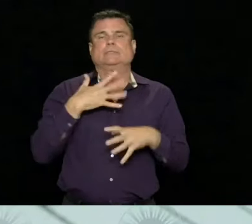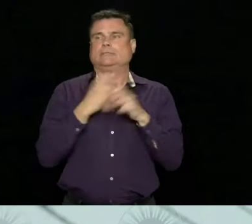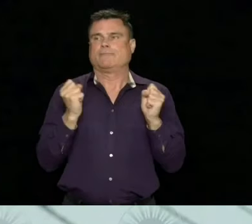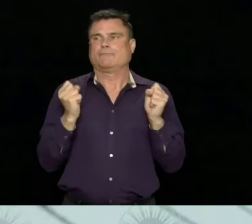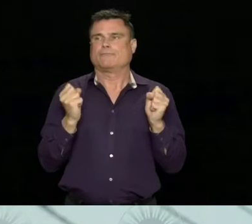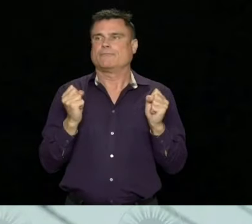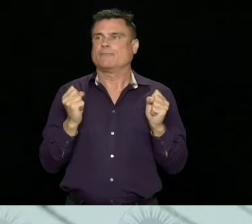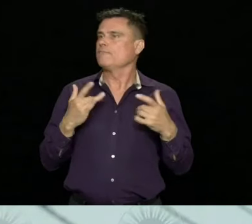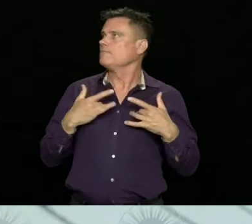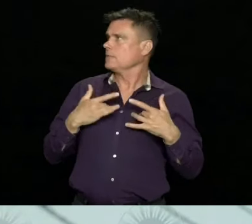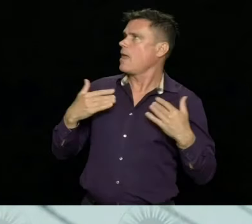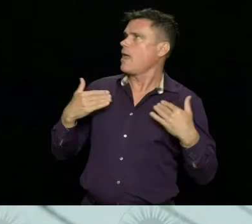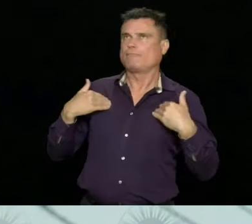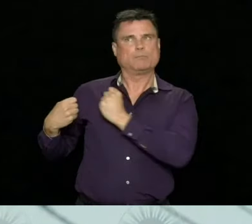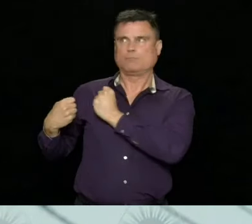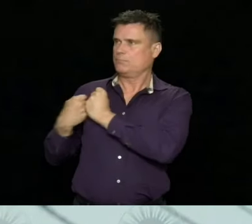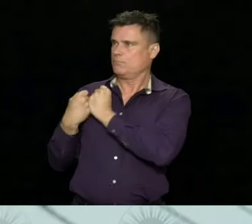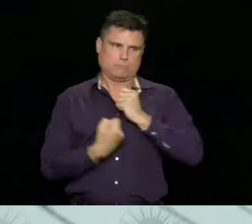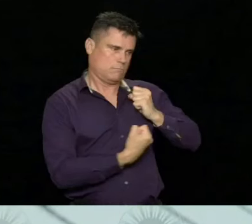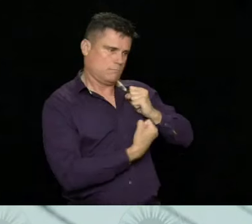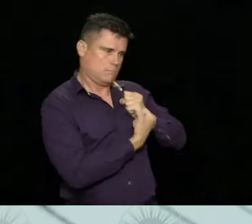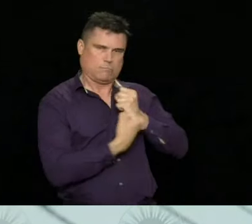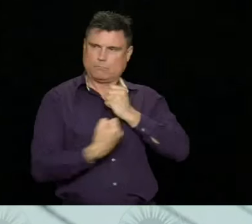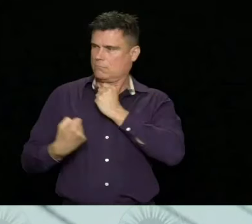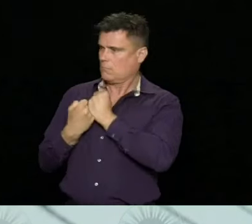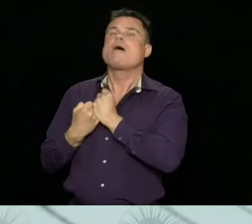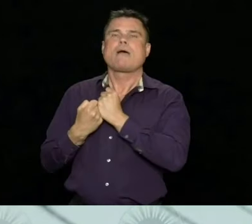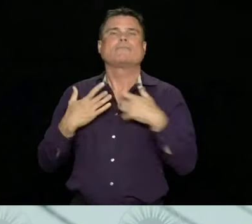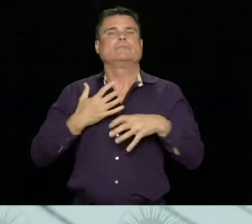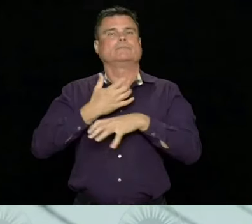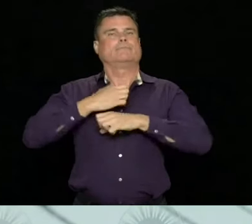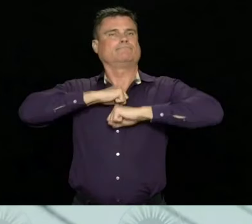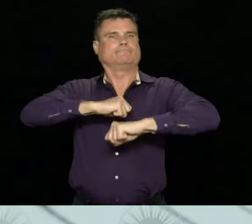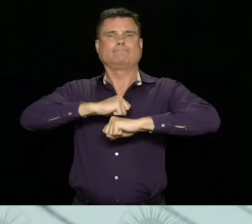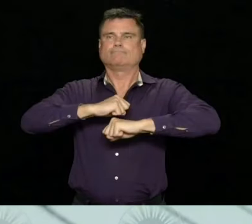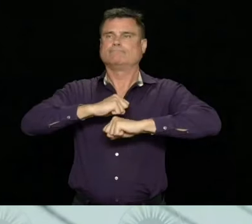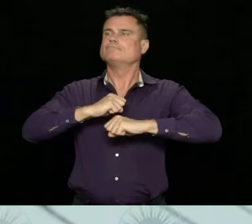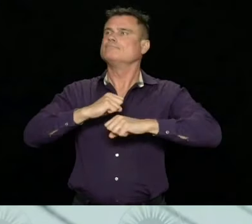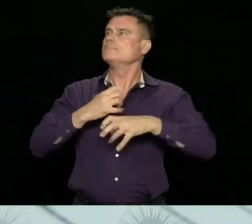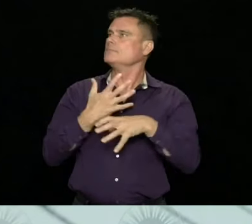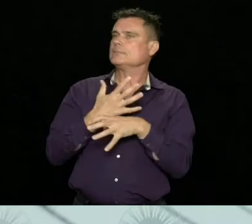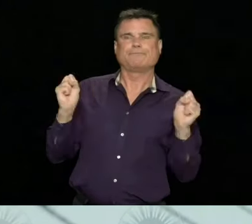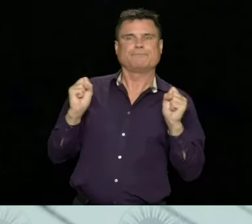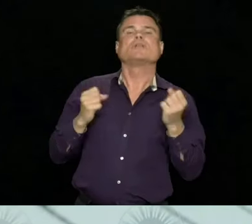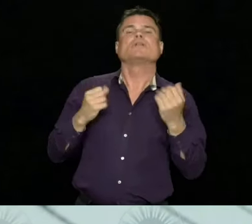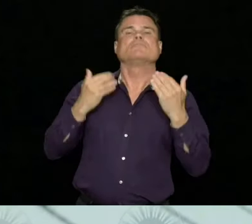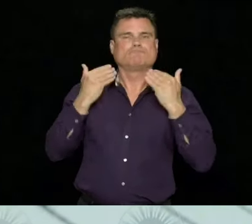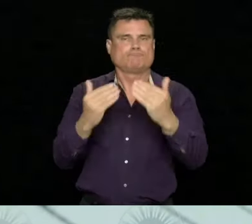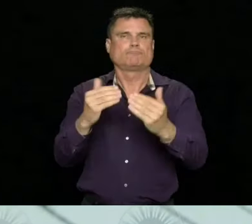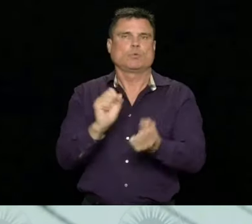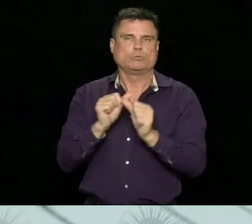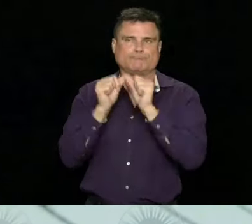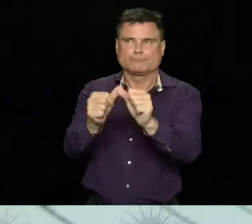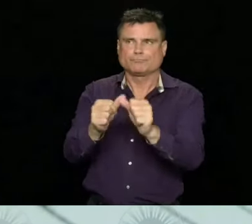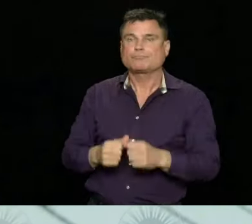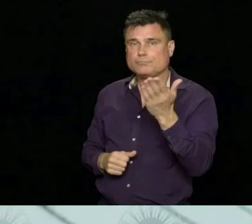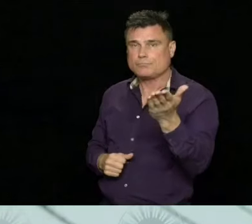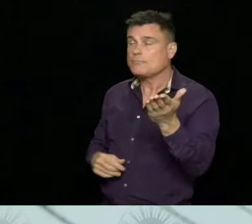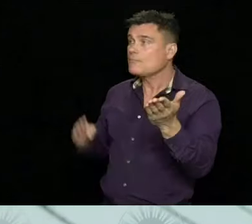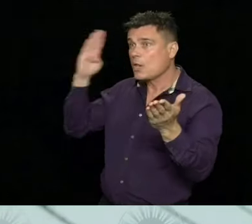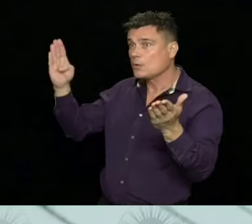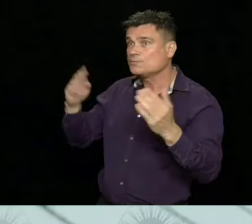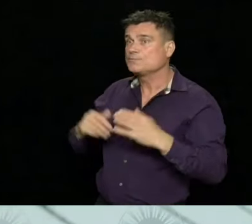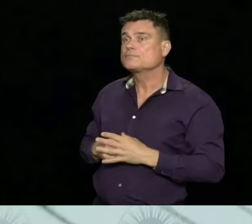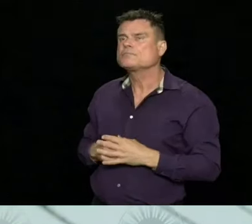Patterson, CTV Vancouver. Shannon, go ahead, please. Oh, hi, Minister. So businesses that were originally ordered to close, like